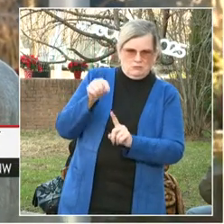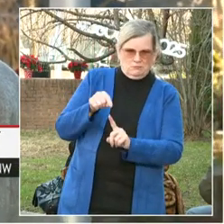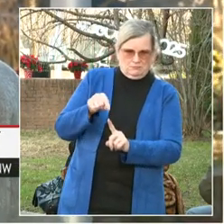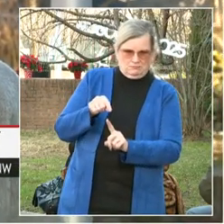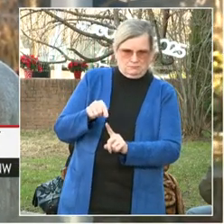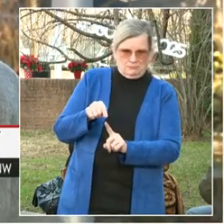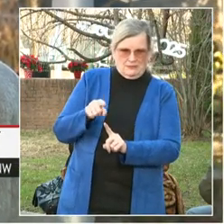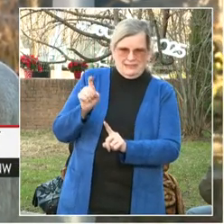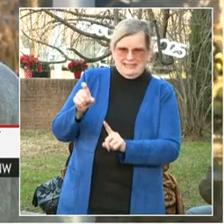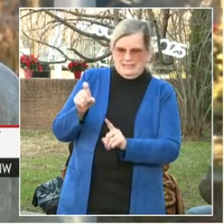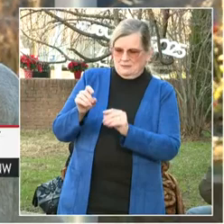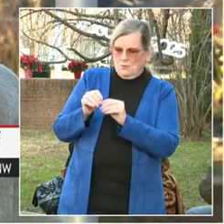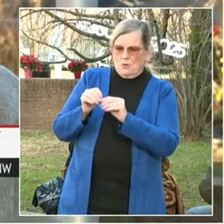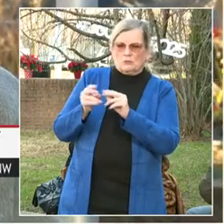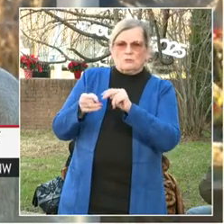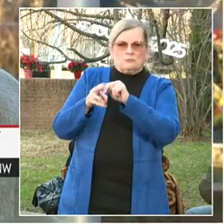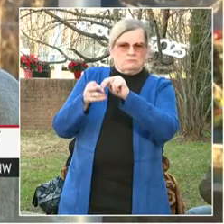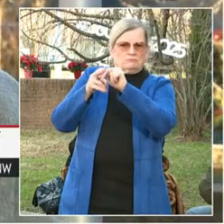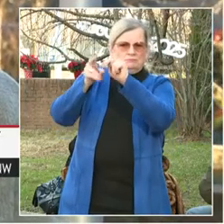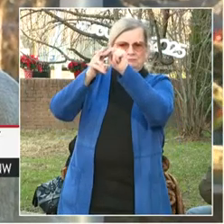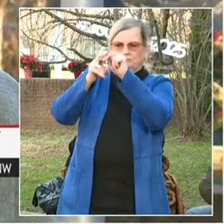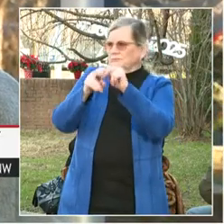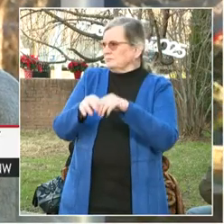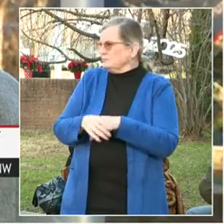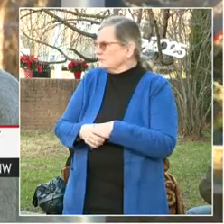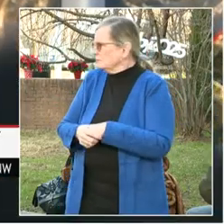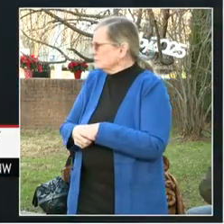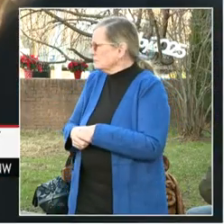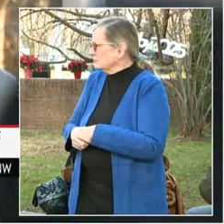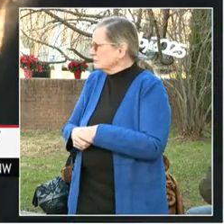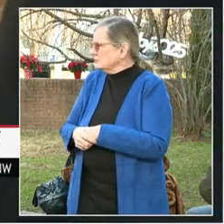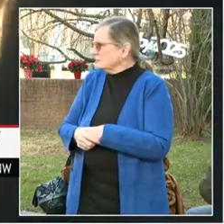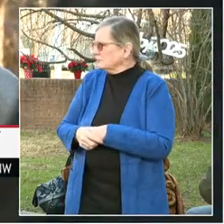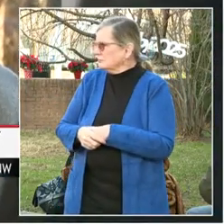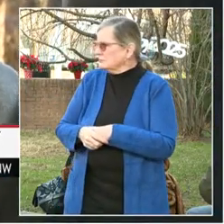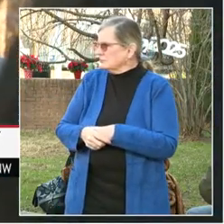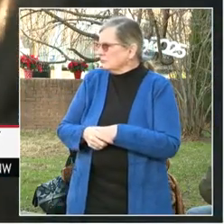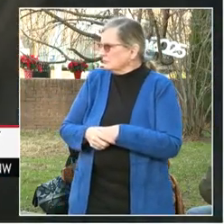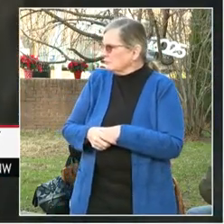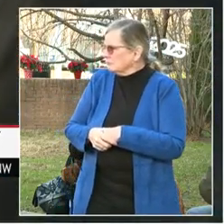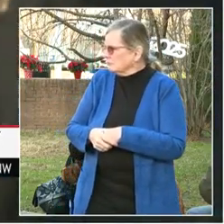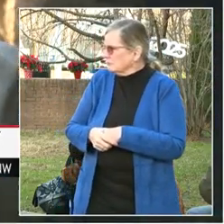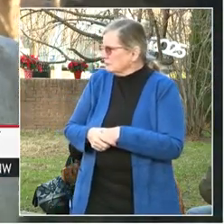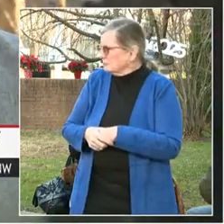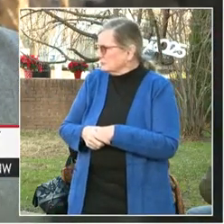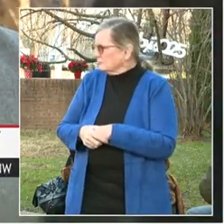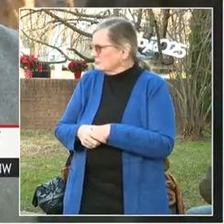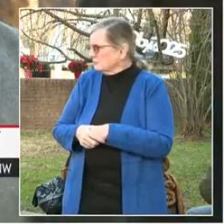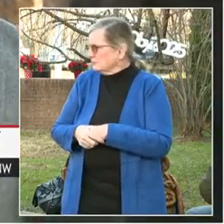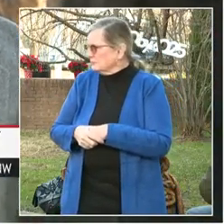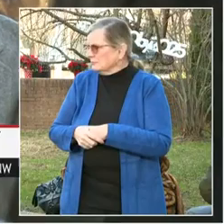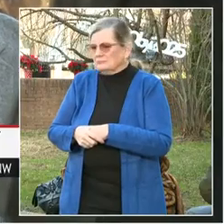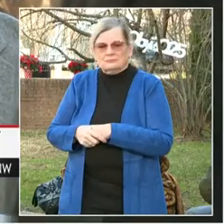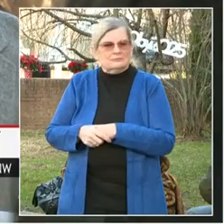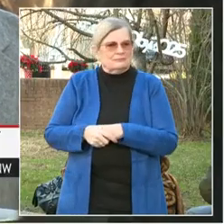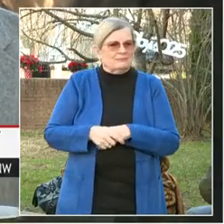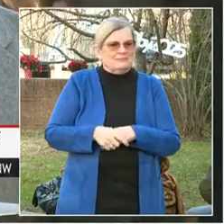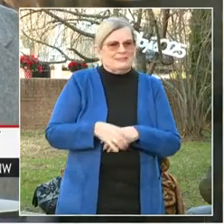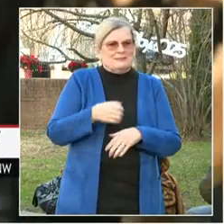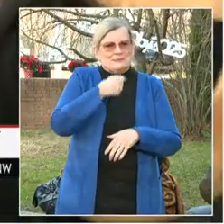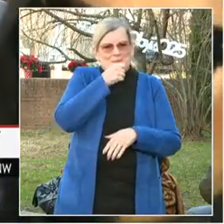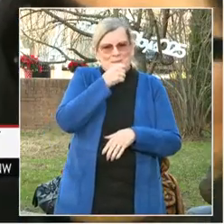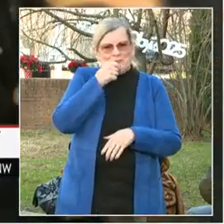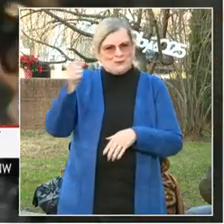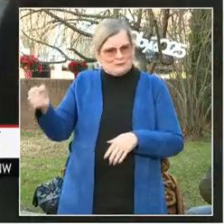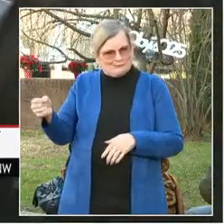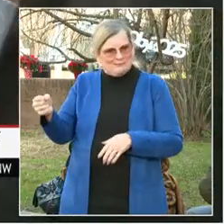mention on television that you have a planning for the 15th Street Northwest. Is that